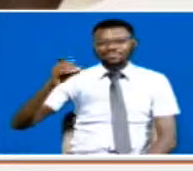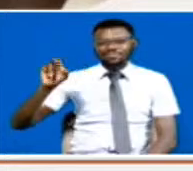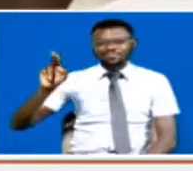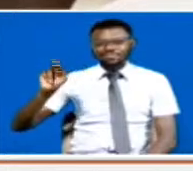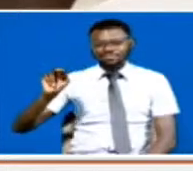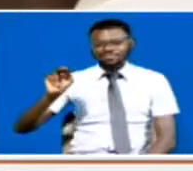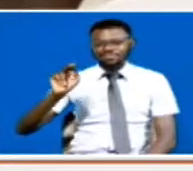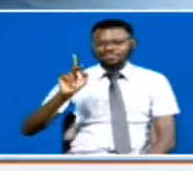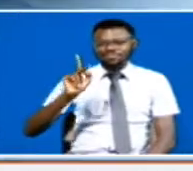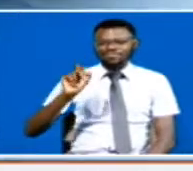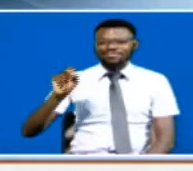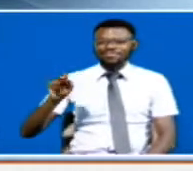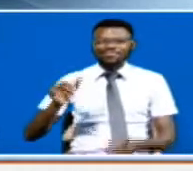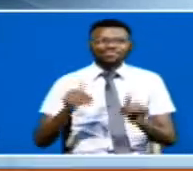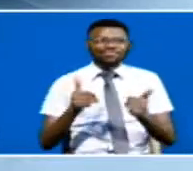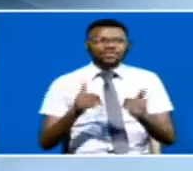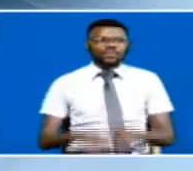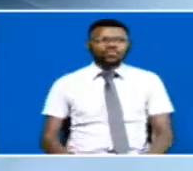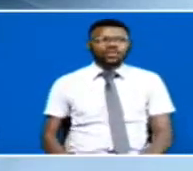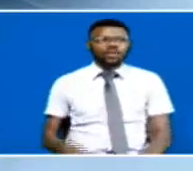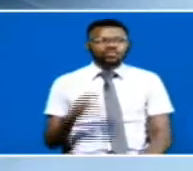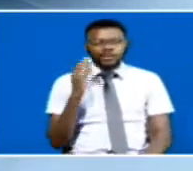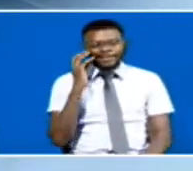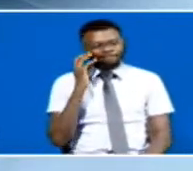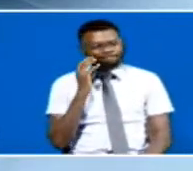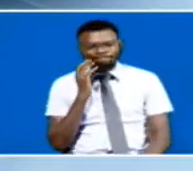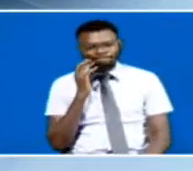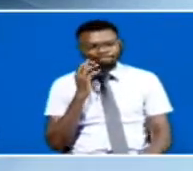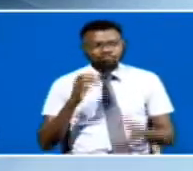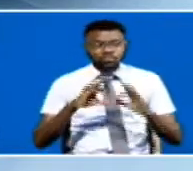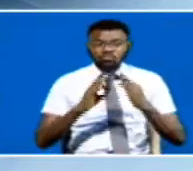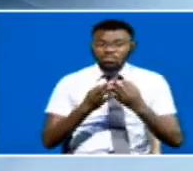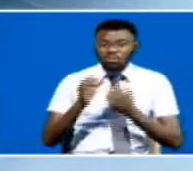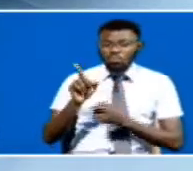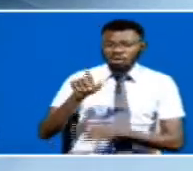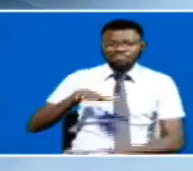On a sad note, and a family from Mukuru Kwa Ruben slums in Nairobi.